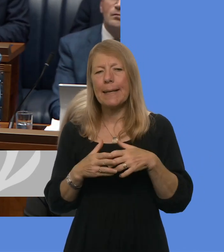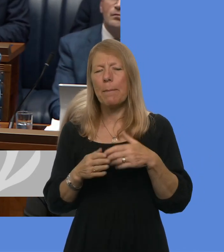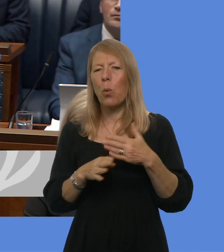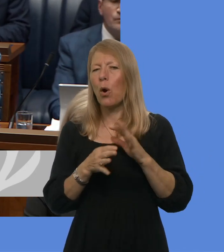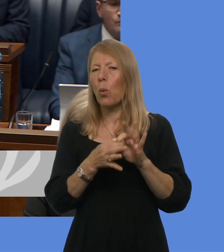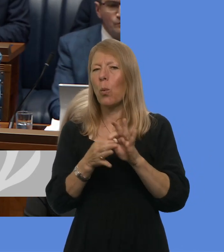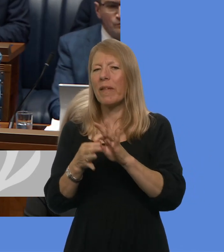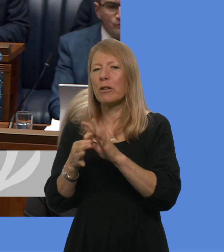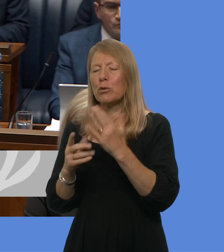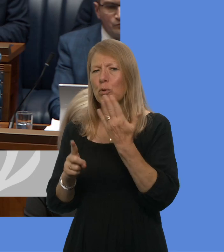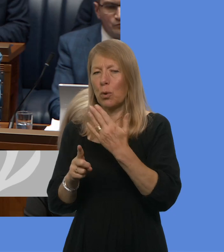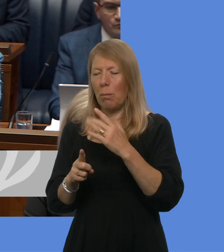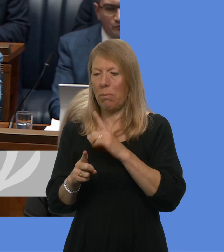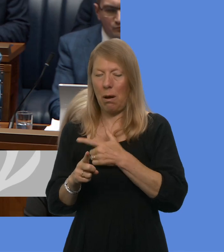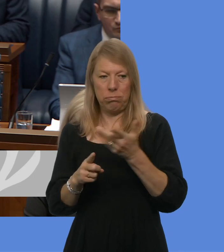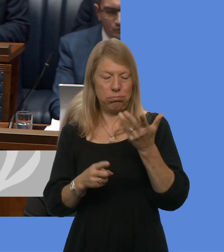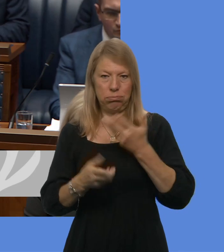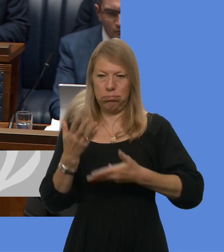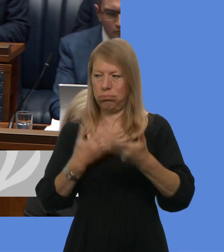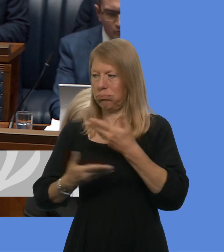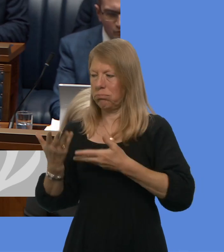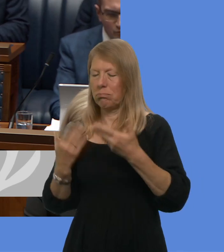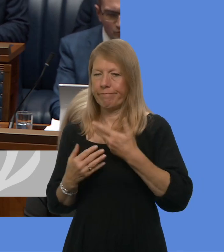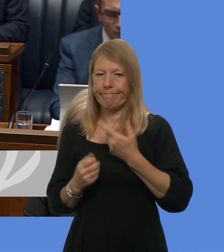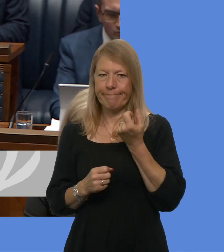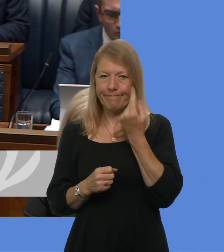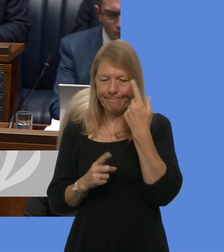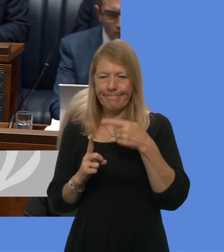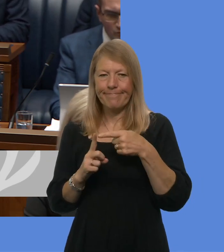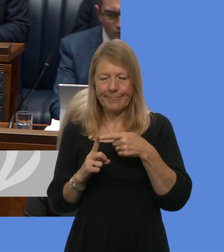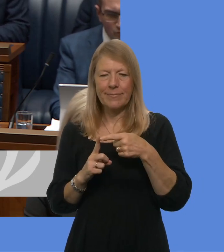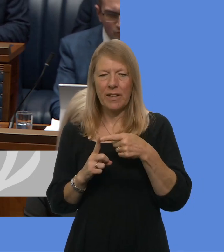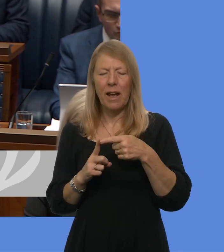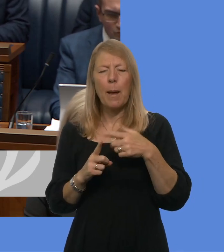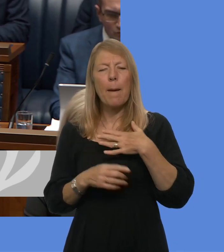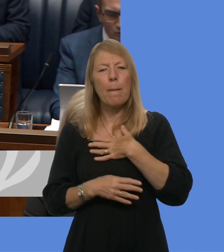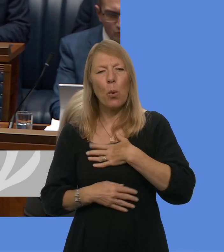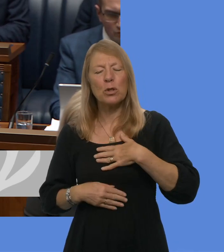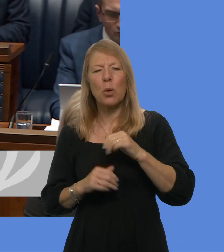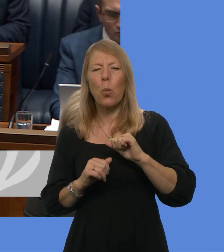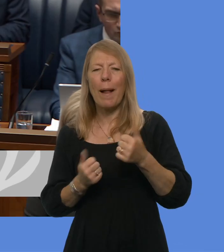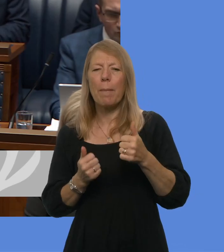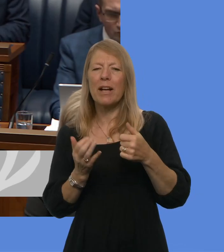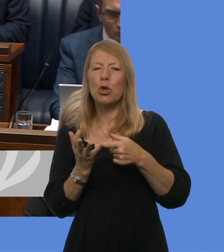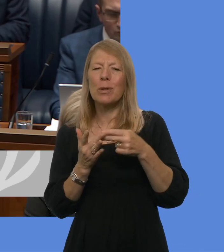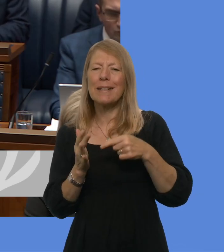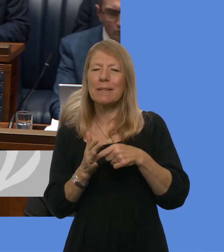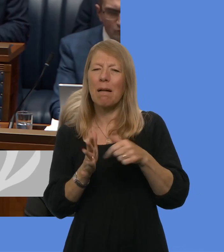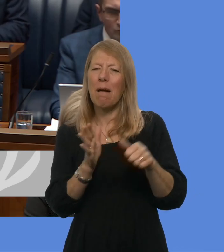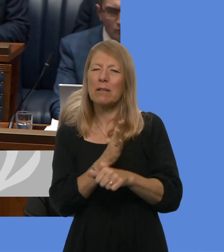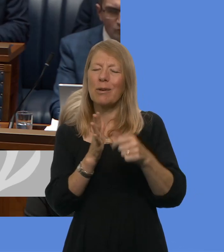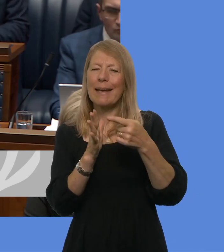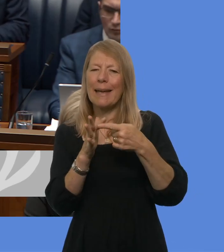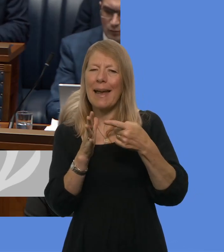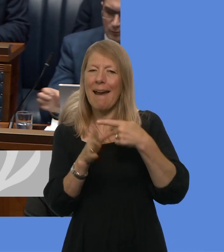picture that we have had to deal with. We have engaged the emotional wellbeing unit within the Education Authority, the intercultural